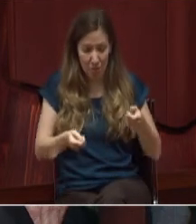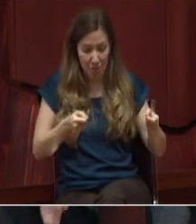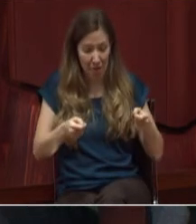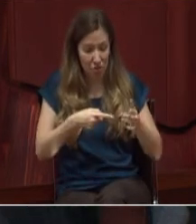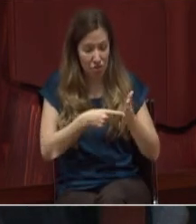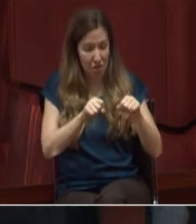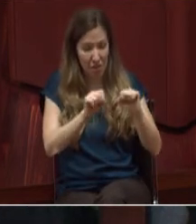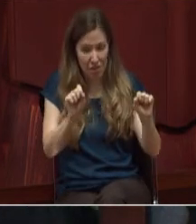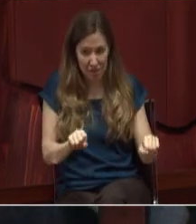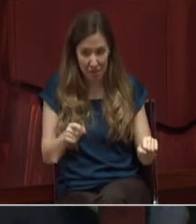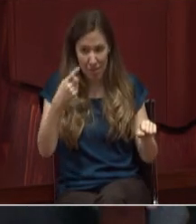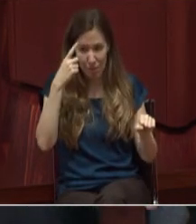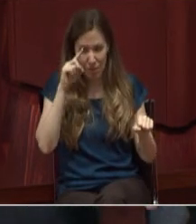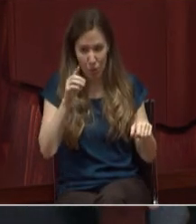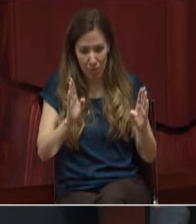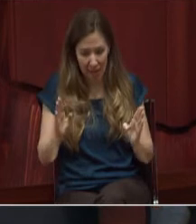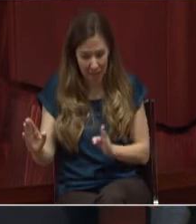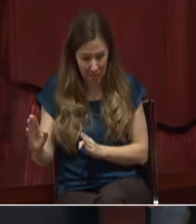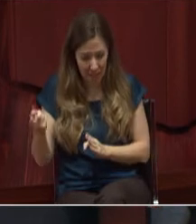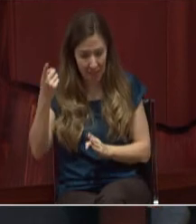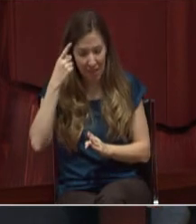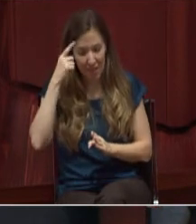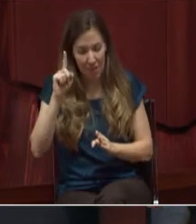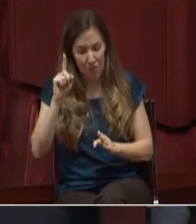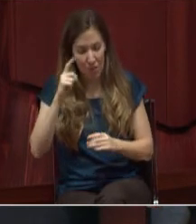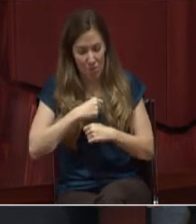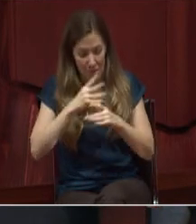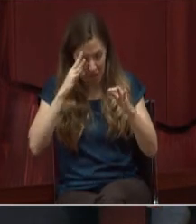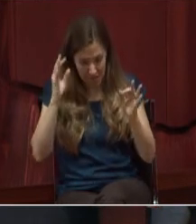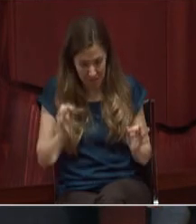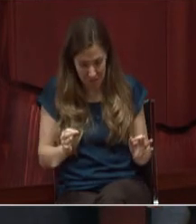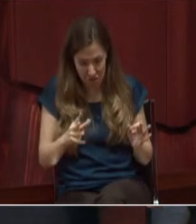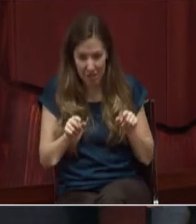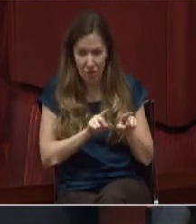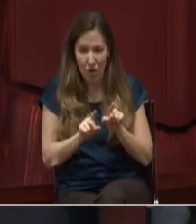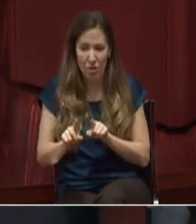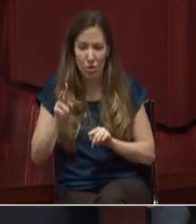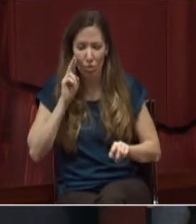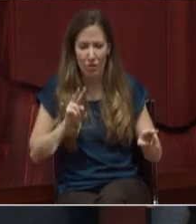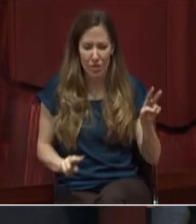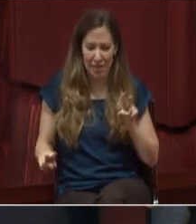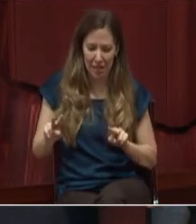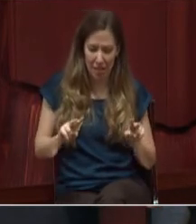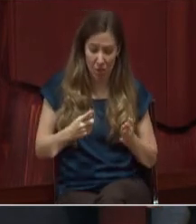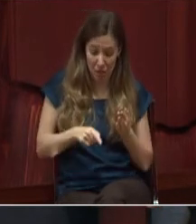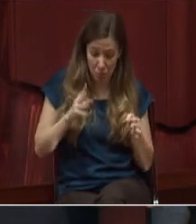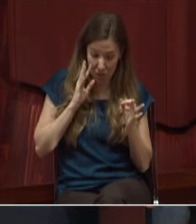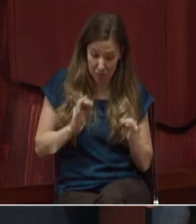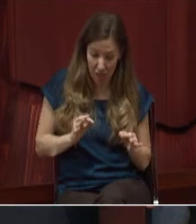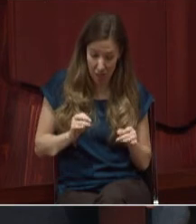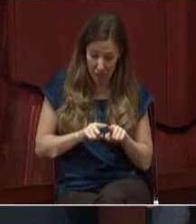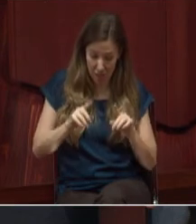system both for planning, for decision making, and then for overseeing it, that what you decide as the